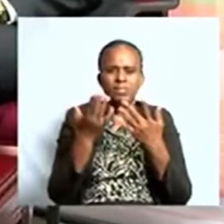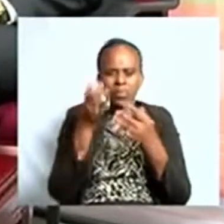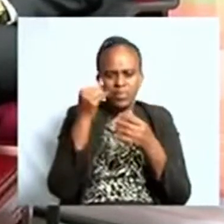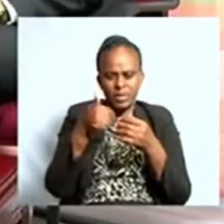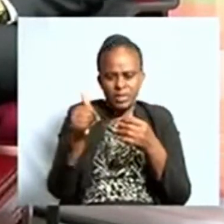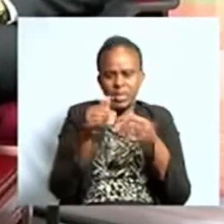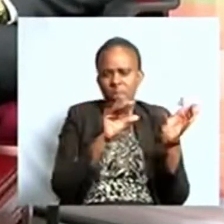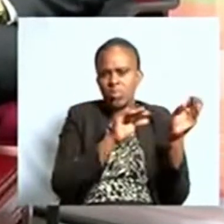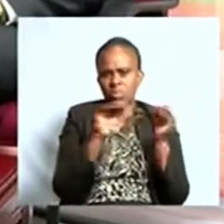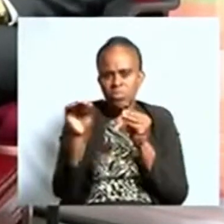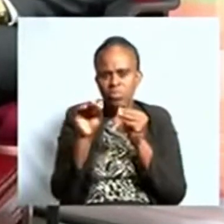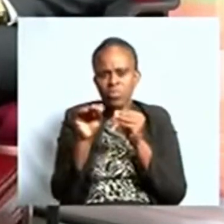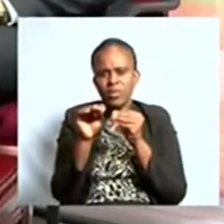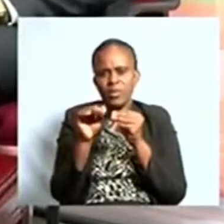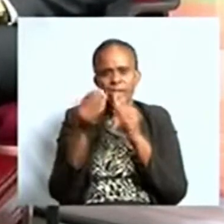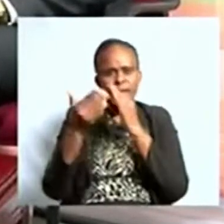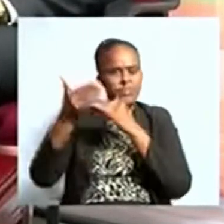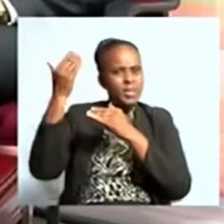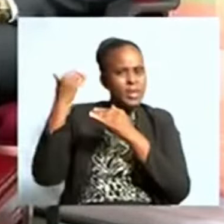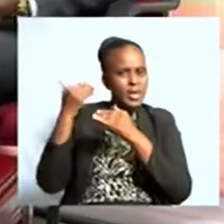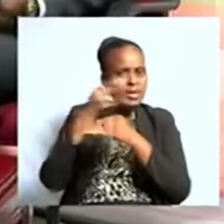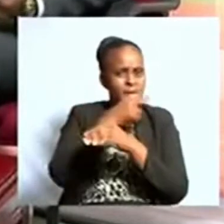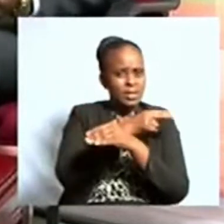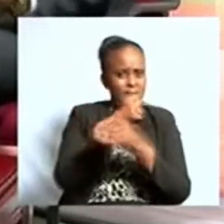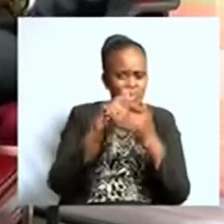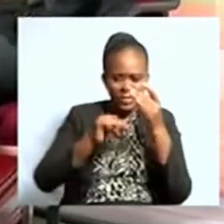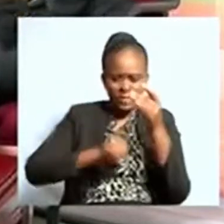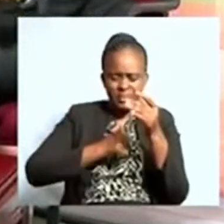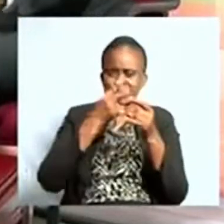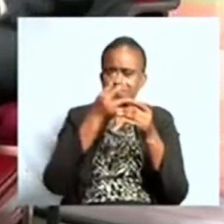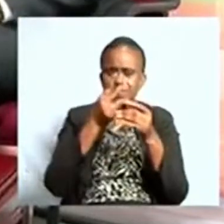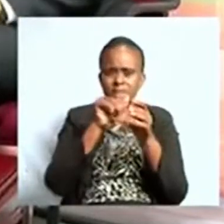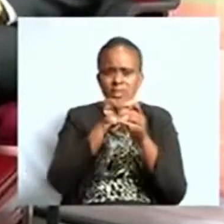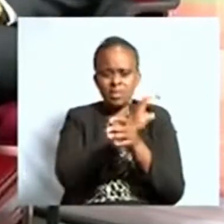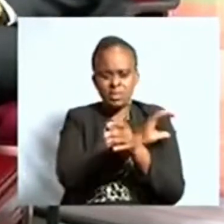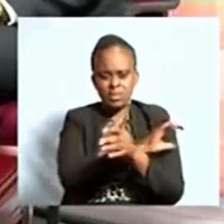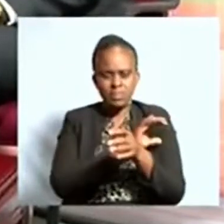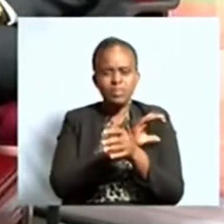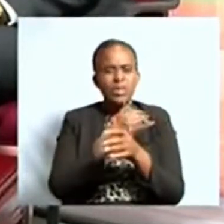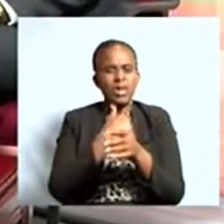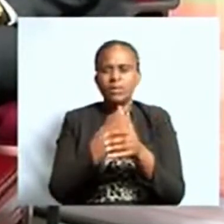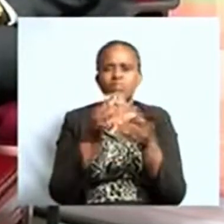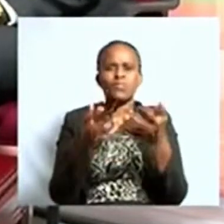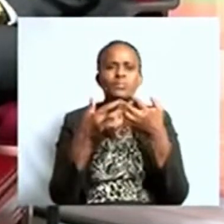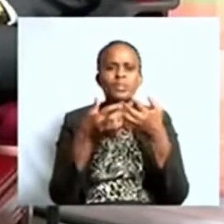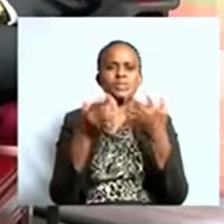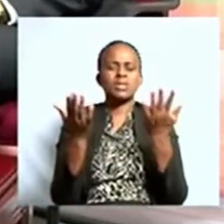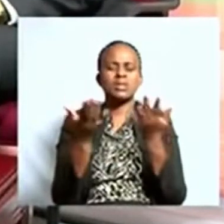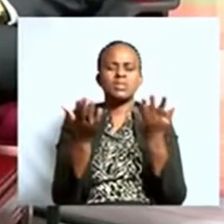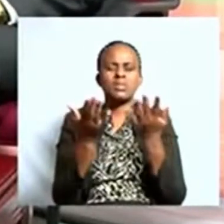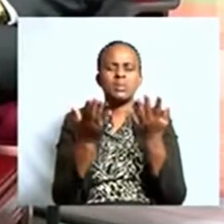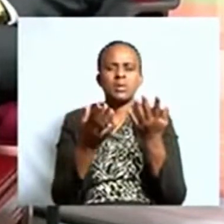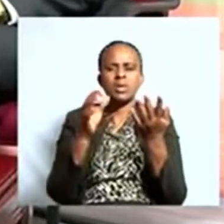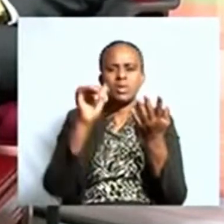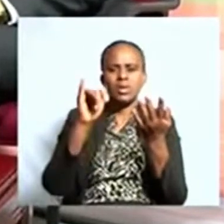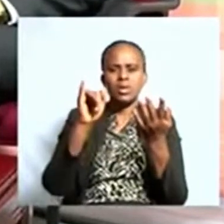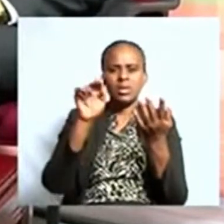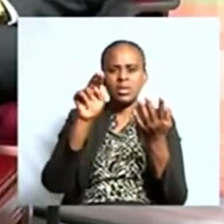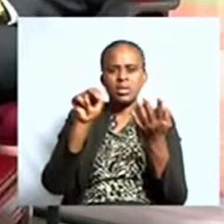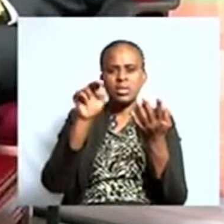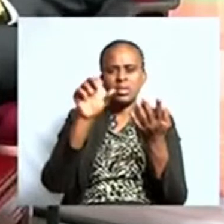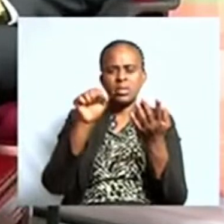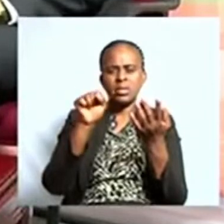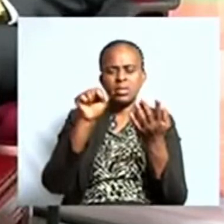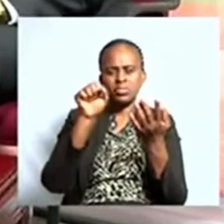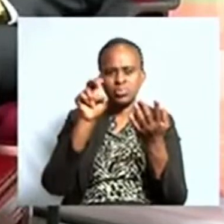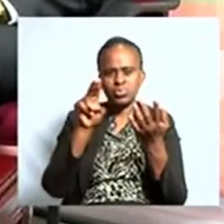to vacate the building behind the clinic. And what we saw, and the clinic has no incinerator. These are critical issues that CDF